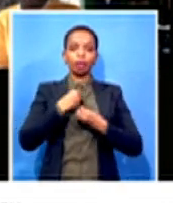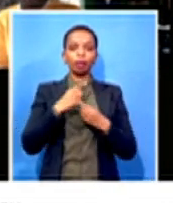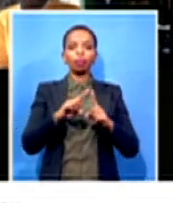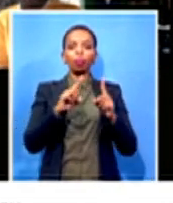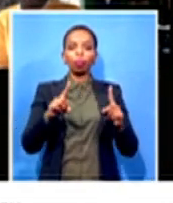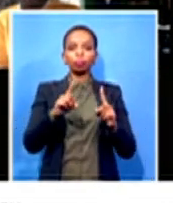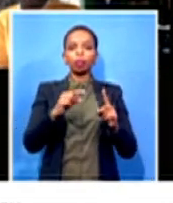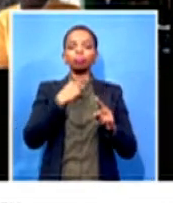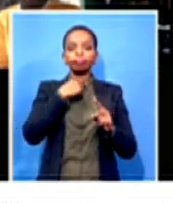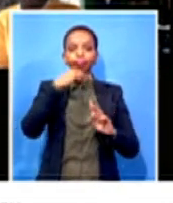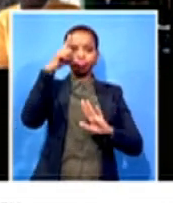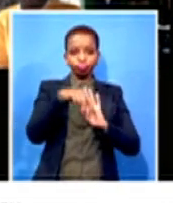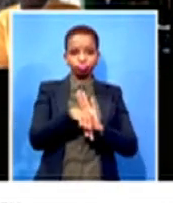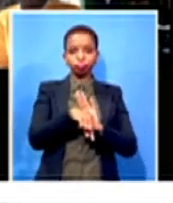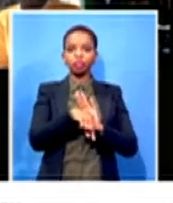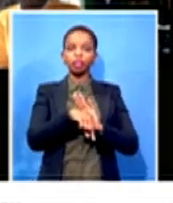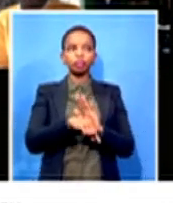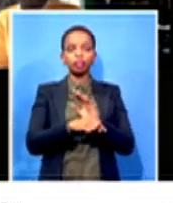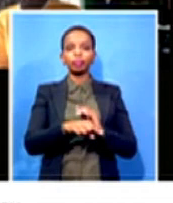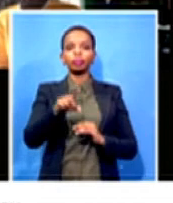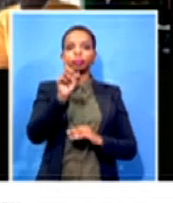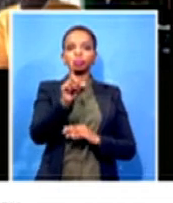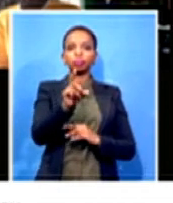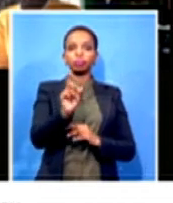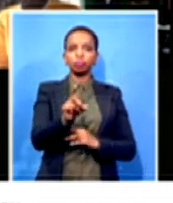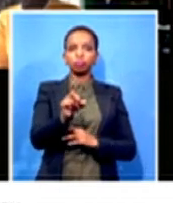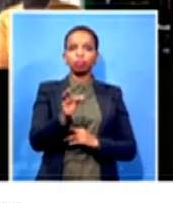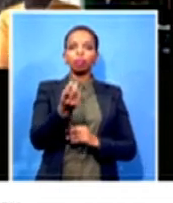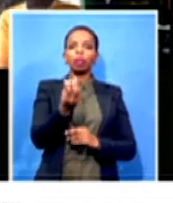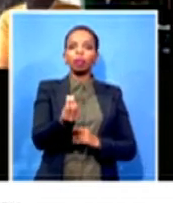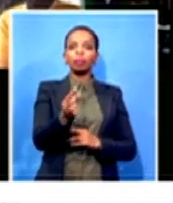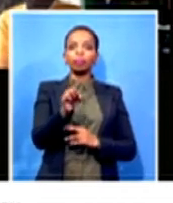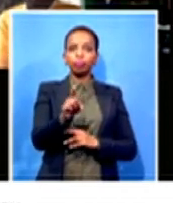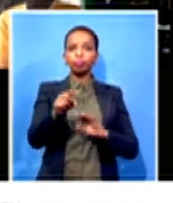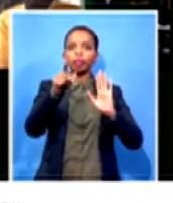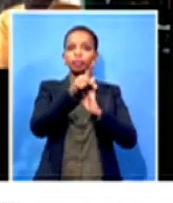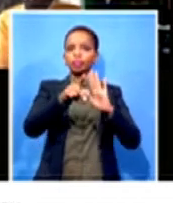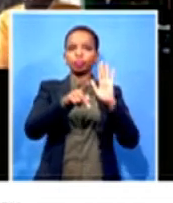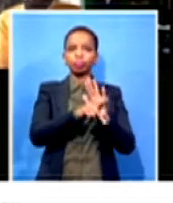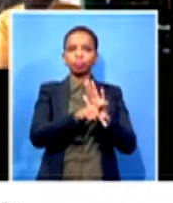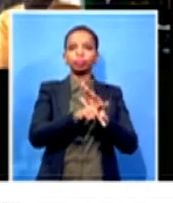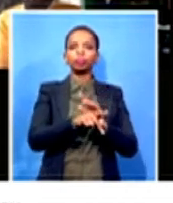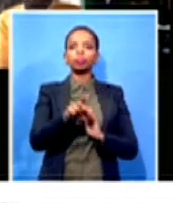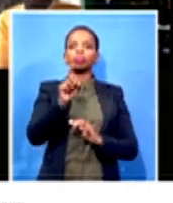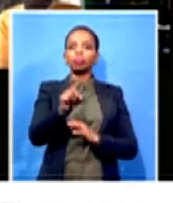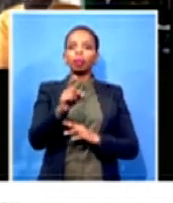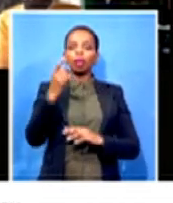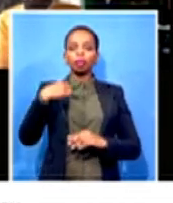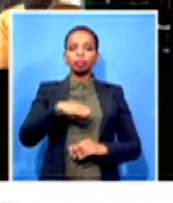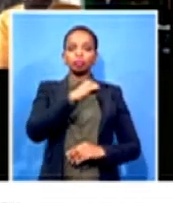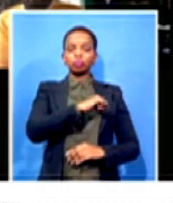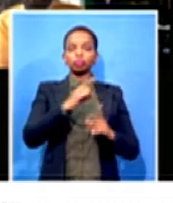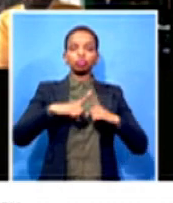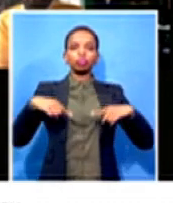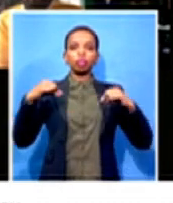very different demographic. They have a one-child policy. So in China, you would have very small households. And in the Europe, of course,